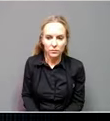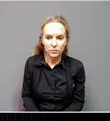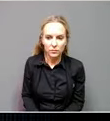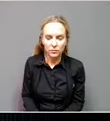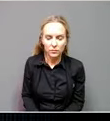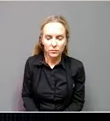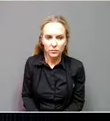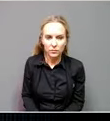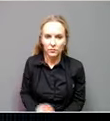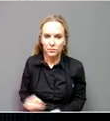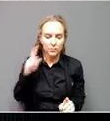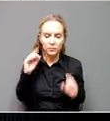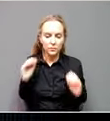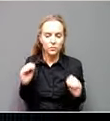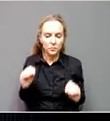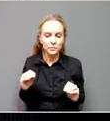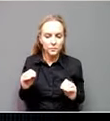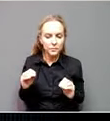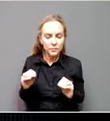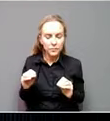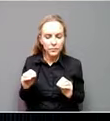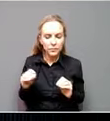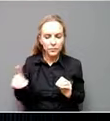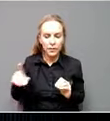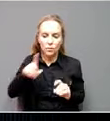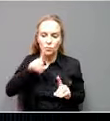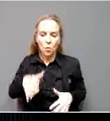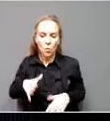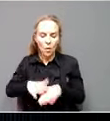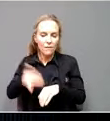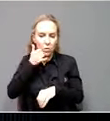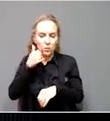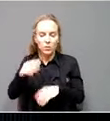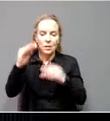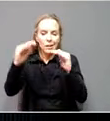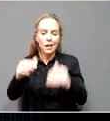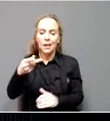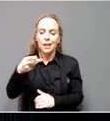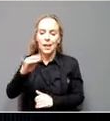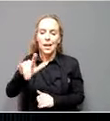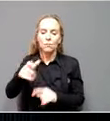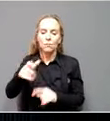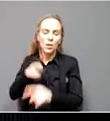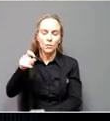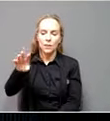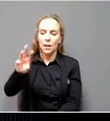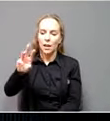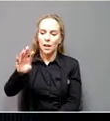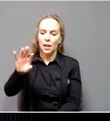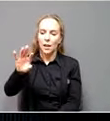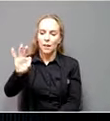Okay, I don't hear anything coming through. April Rickard from WFPL.